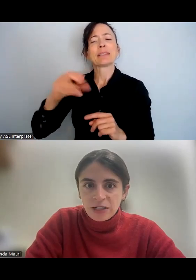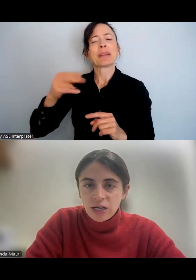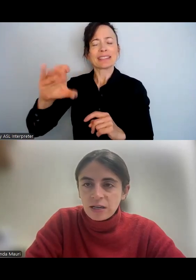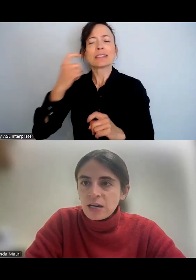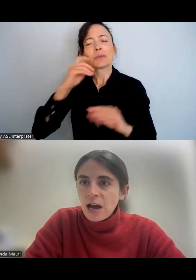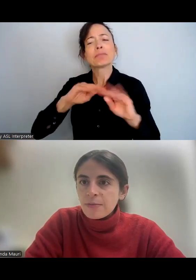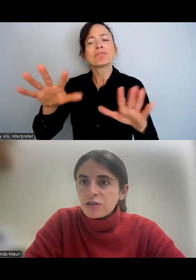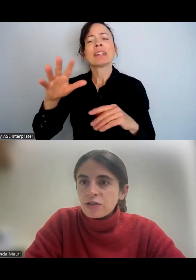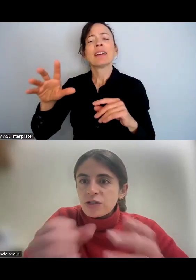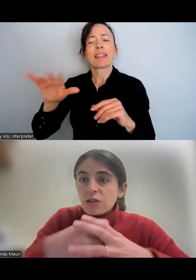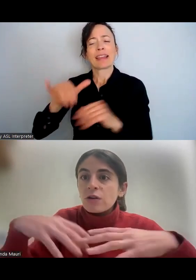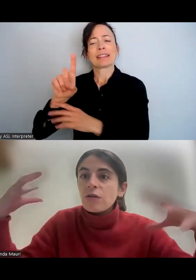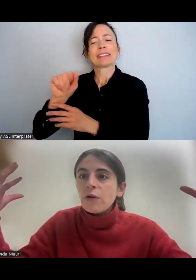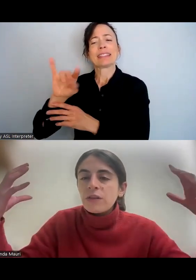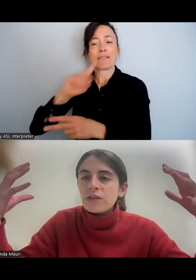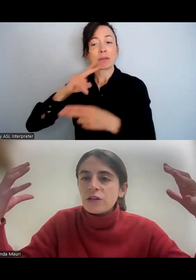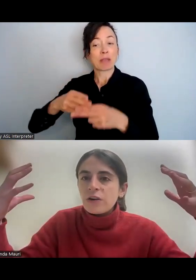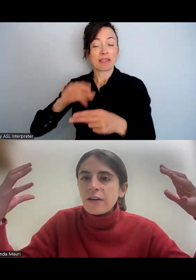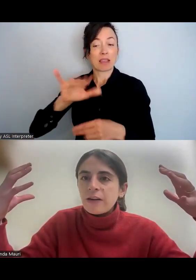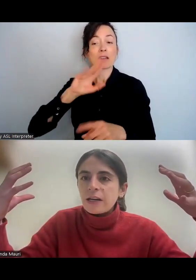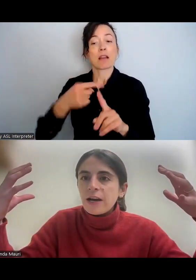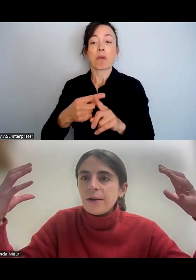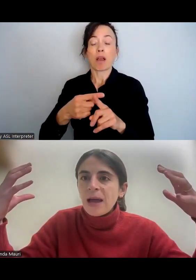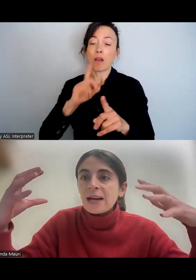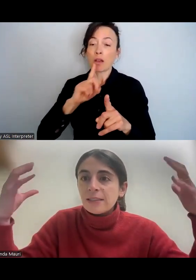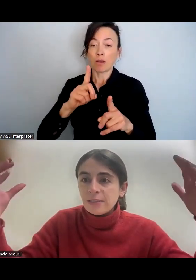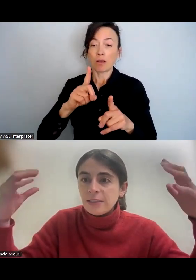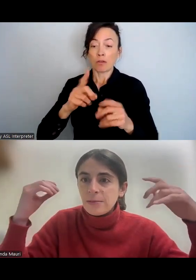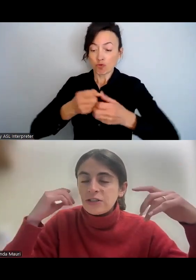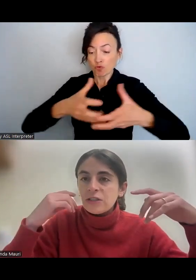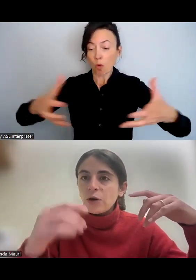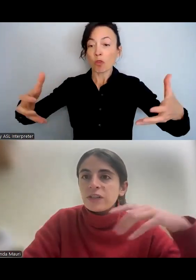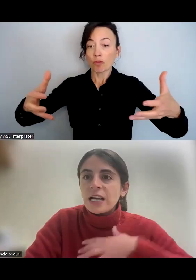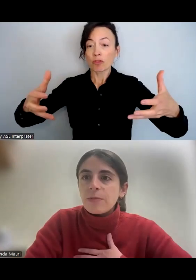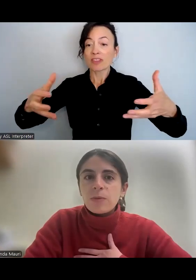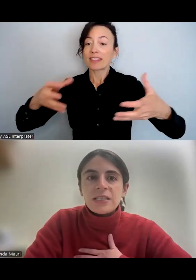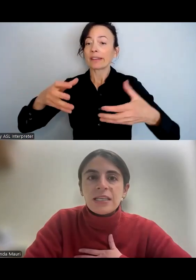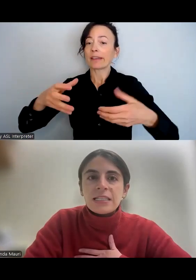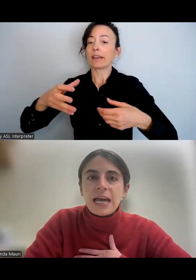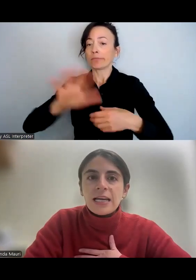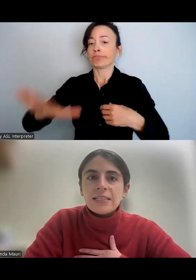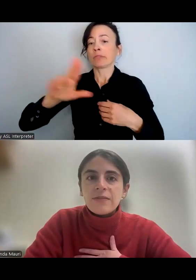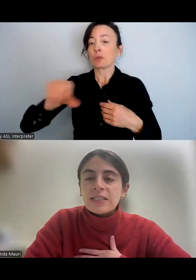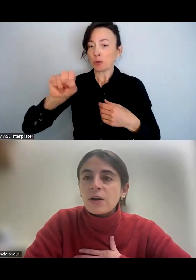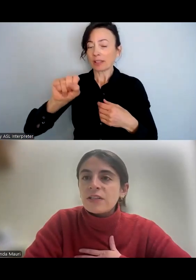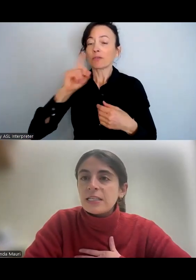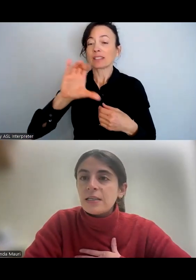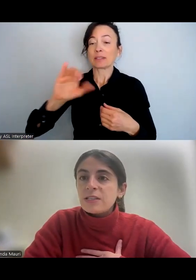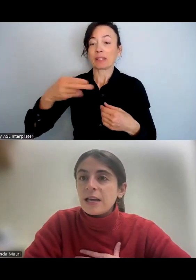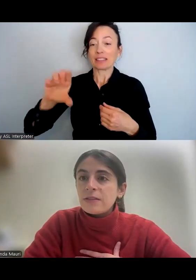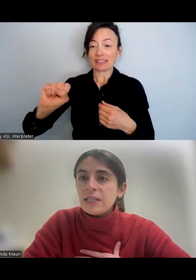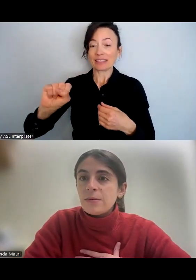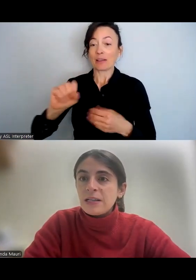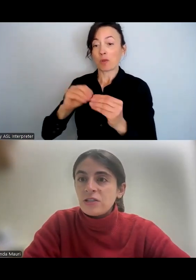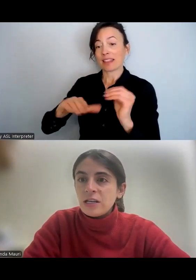David mentioned, that shows just the growth in the geographic access to CCBHCs over time, where we see that today, as David said, over